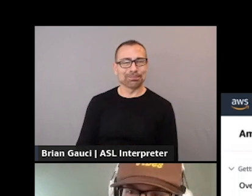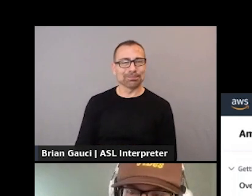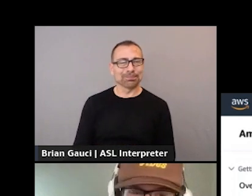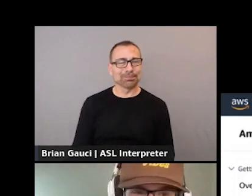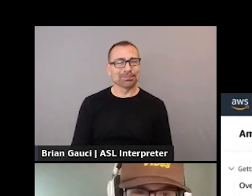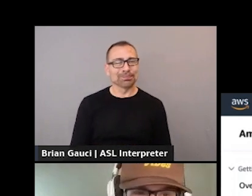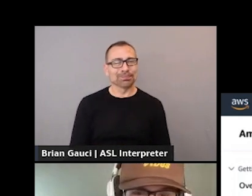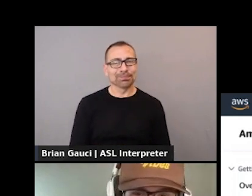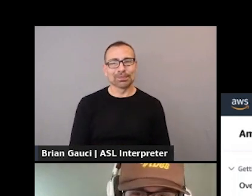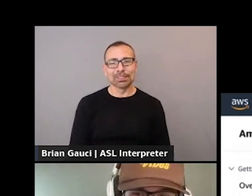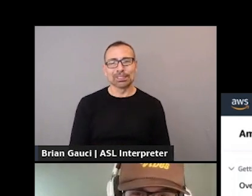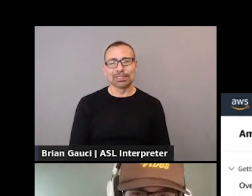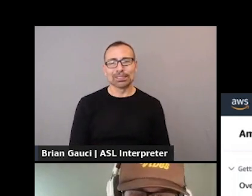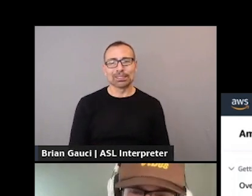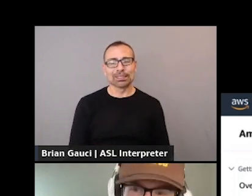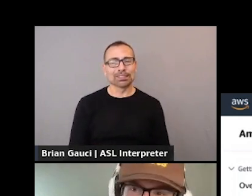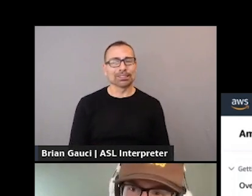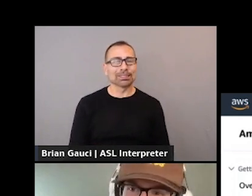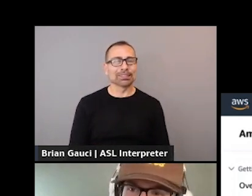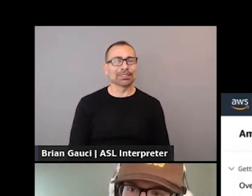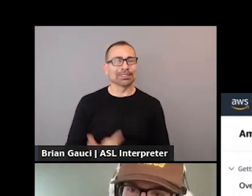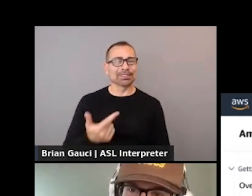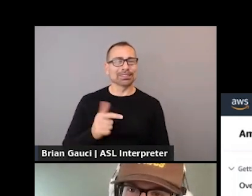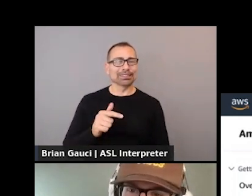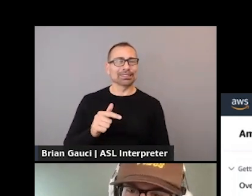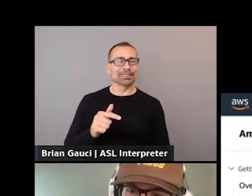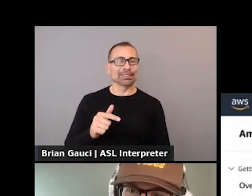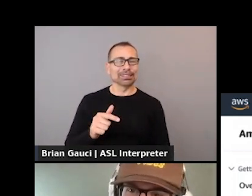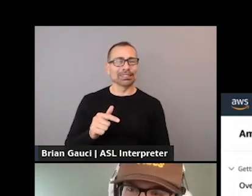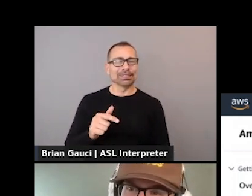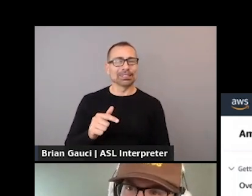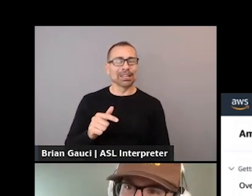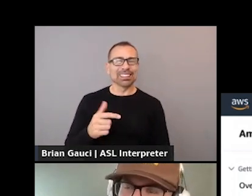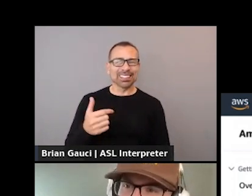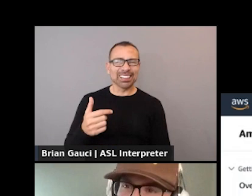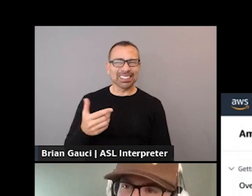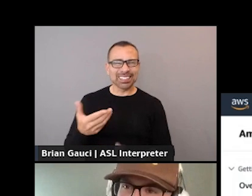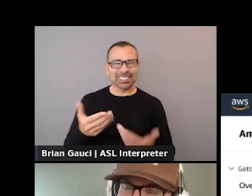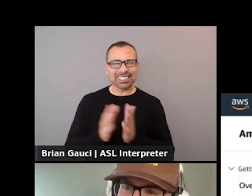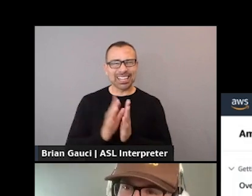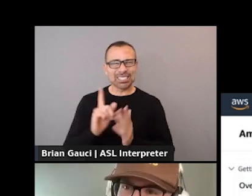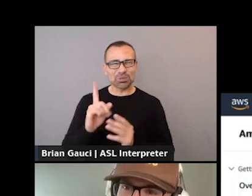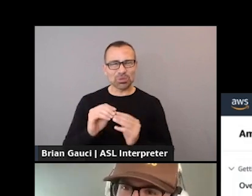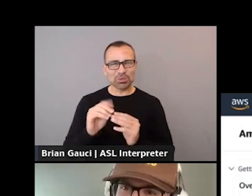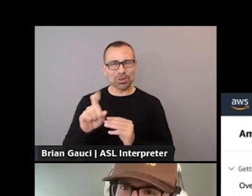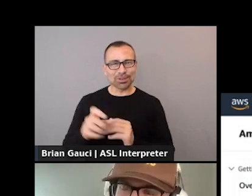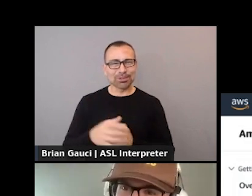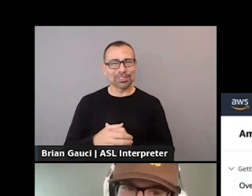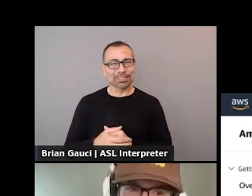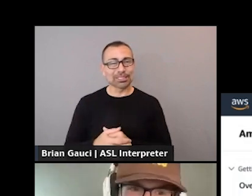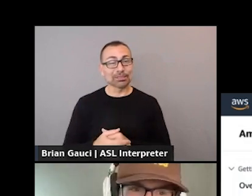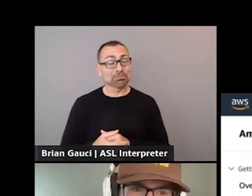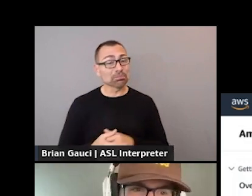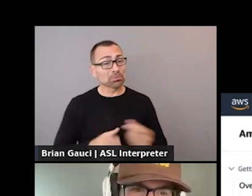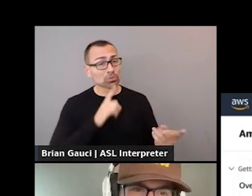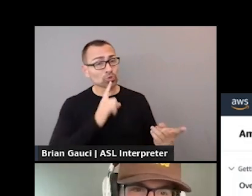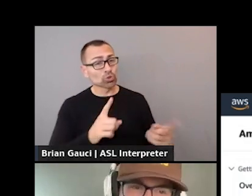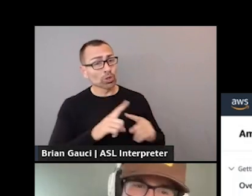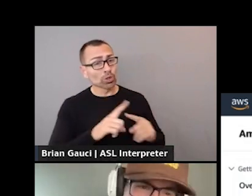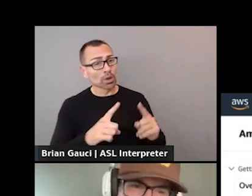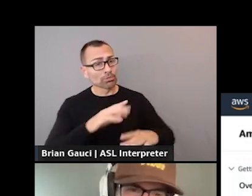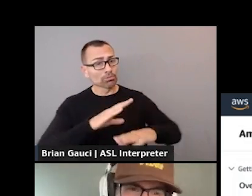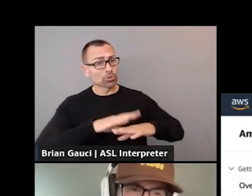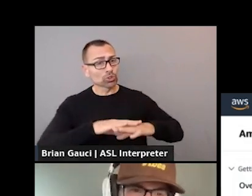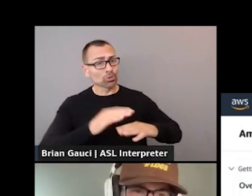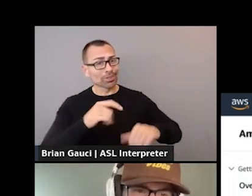Let's ask one more question. Sure. Yeah. Let's try one more. Yeah. We are close to time here. Yes,